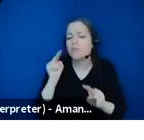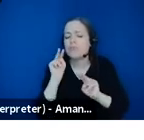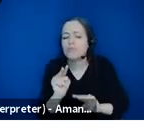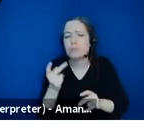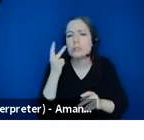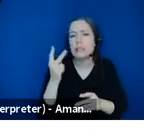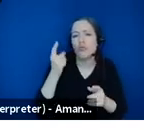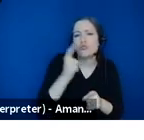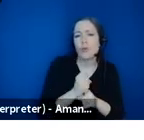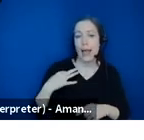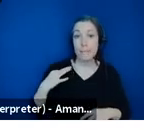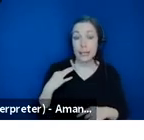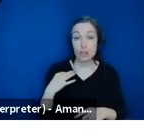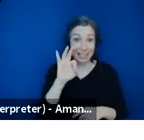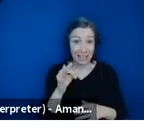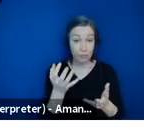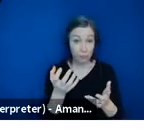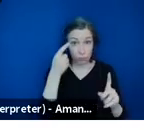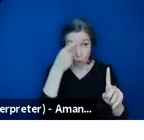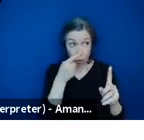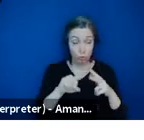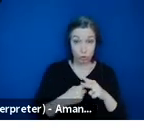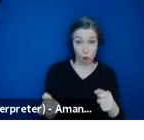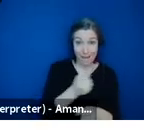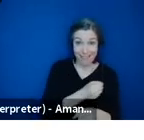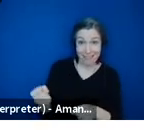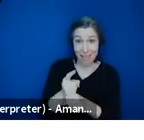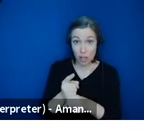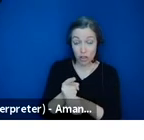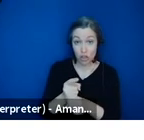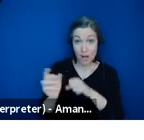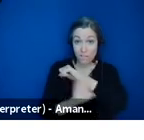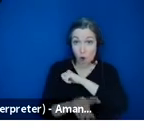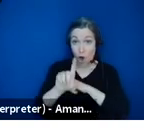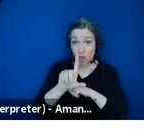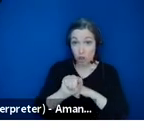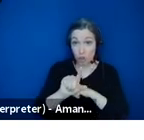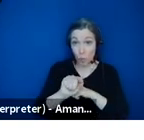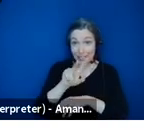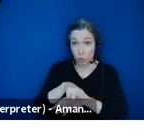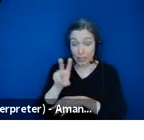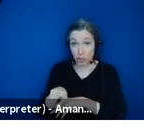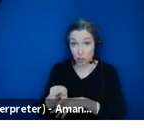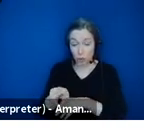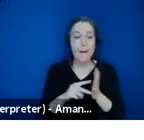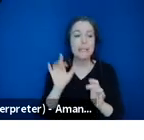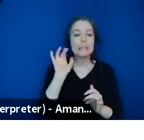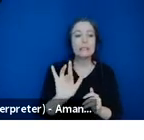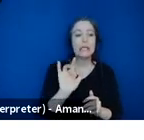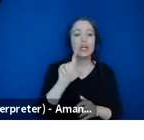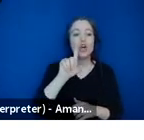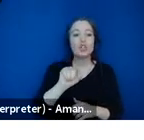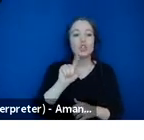If you're planning to start in fall 2022 you're going to do the 2022 2023 application and you'll